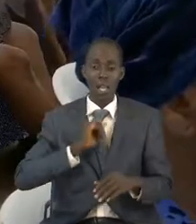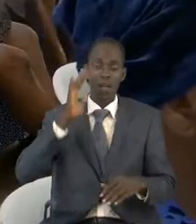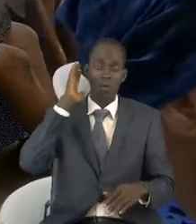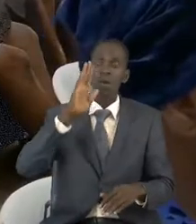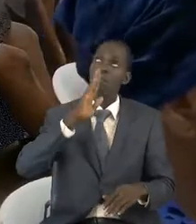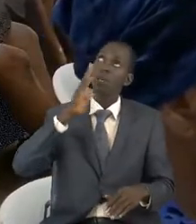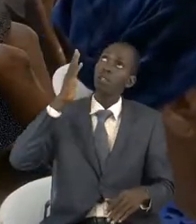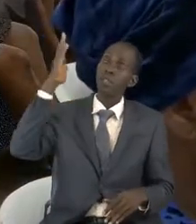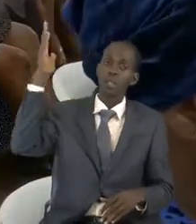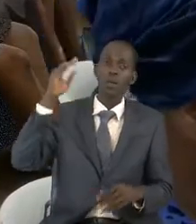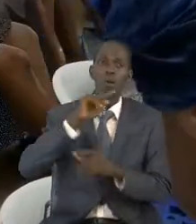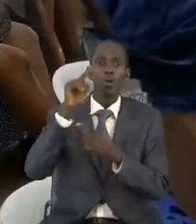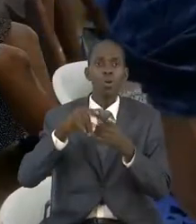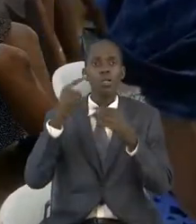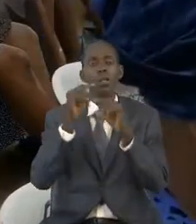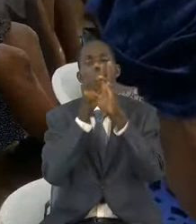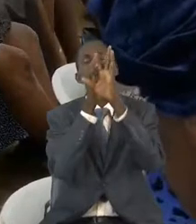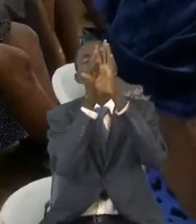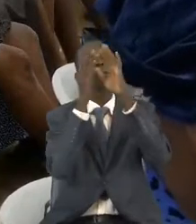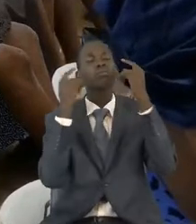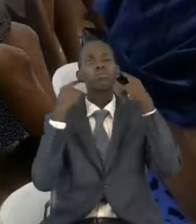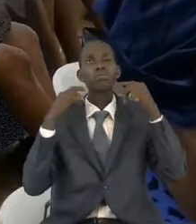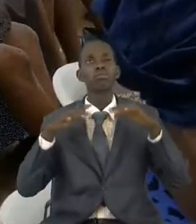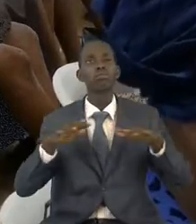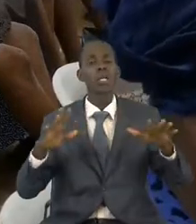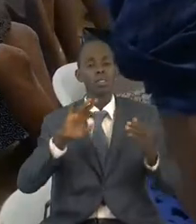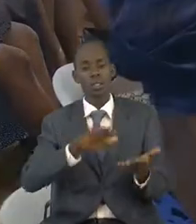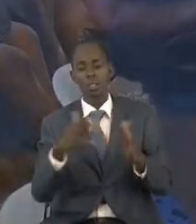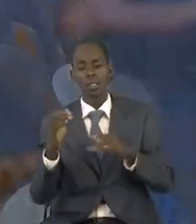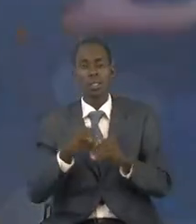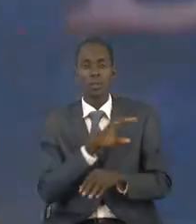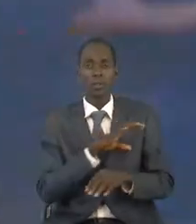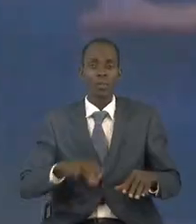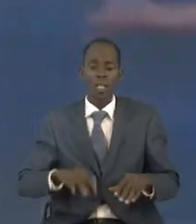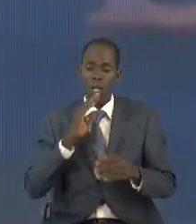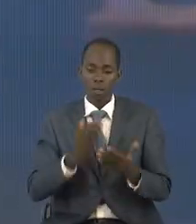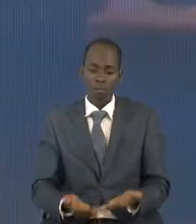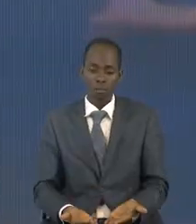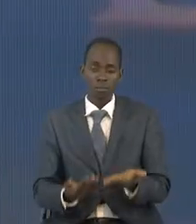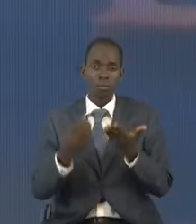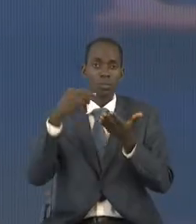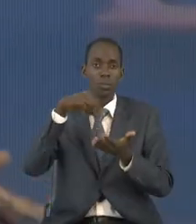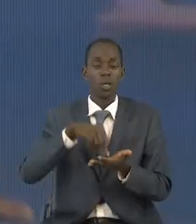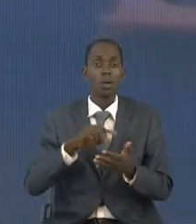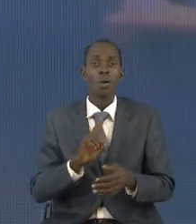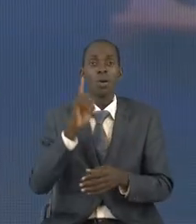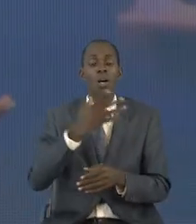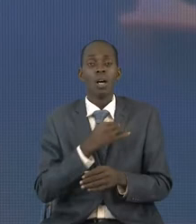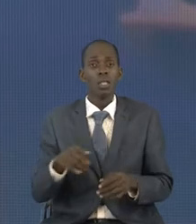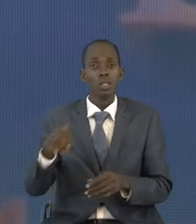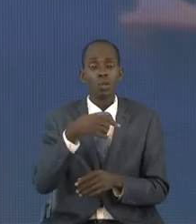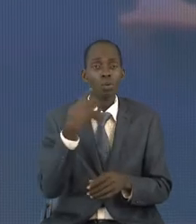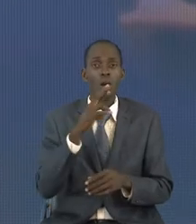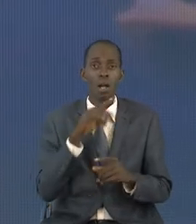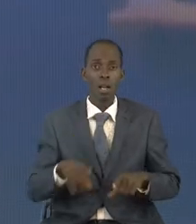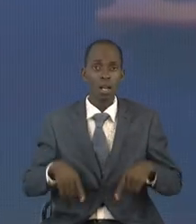the trumpet sounds and the dead in Christ are raised up, and then we which are alive were raised up and caught